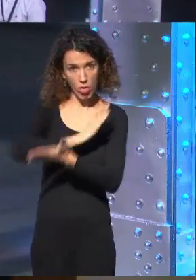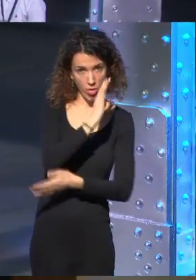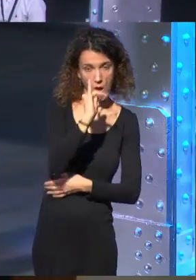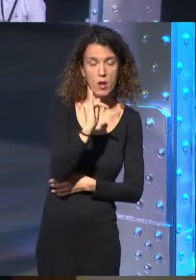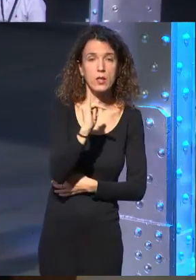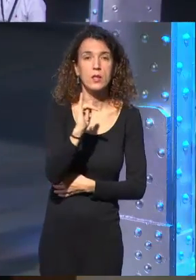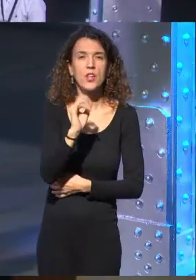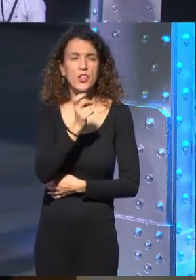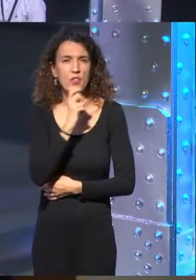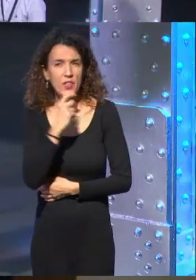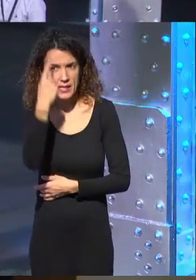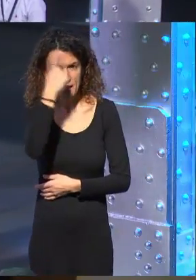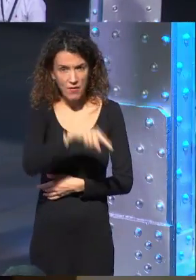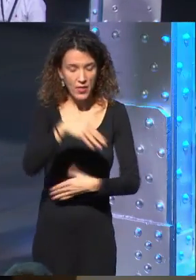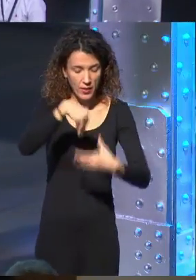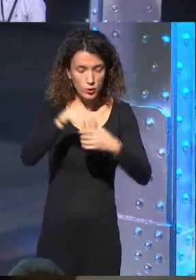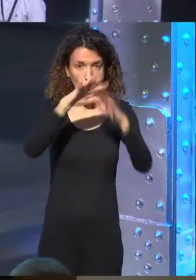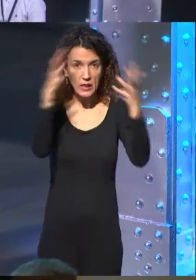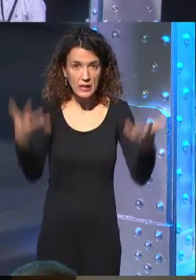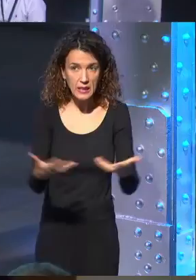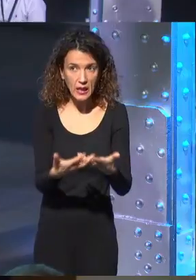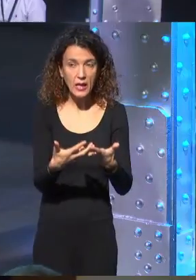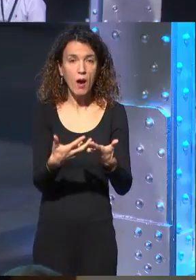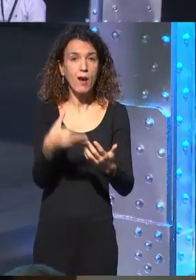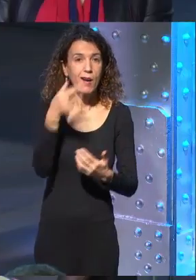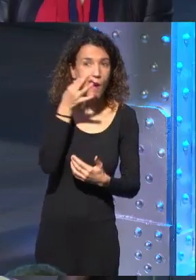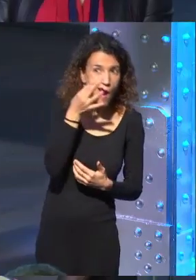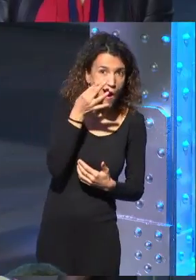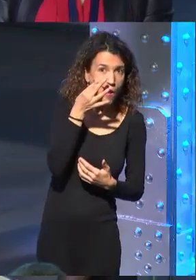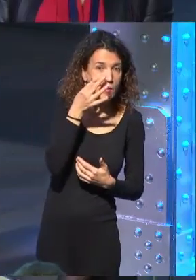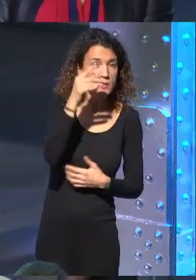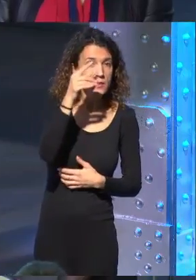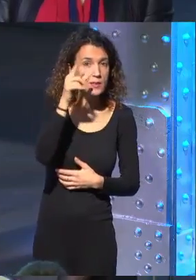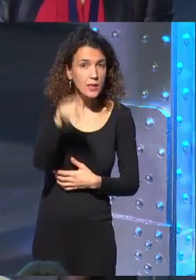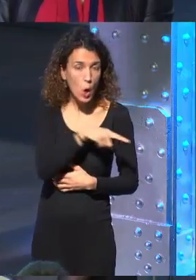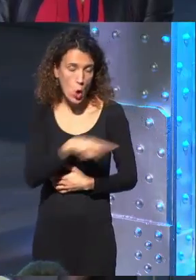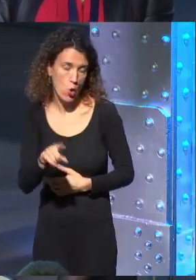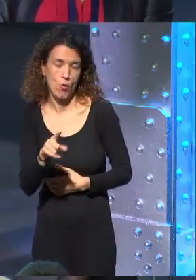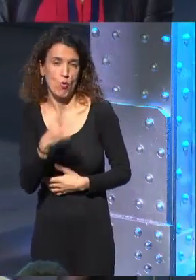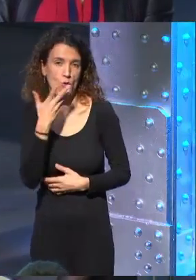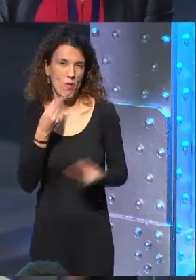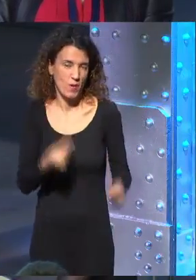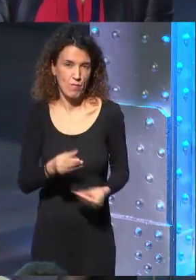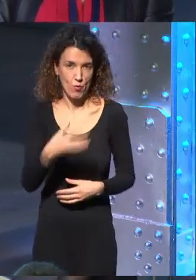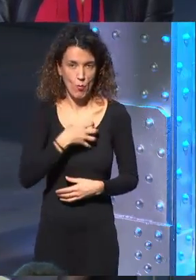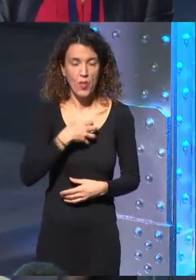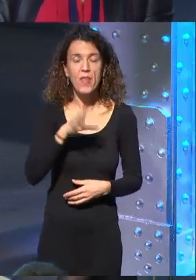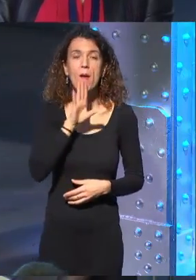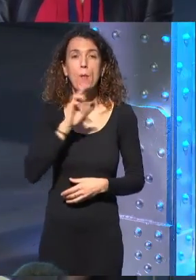of acting. So it's really complicated to know whether something on the internet is absolutely 100%